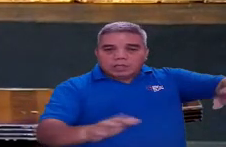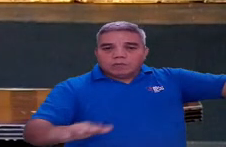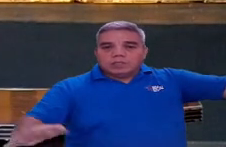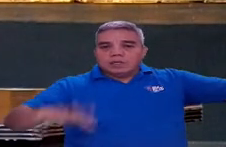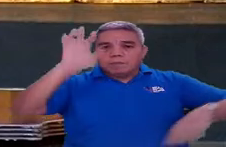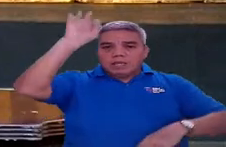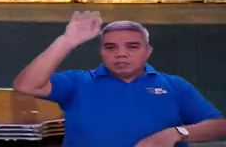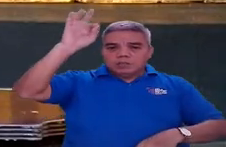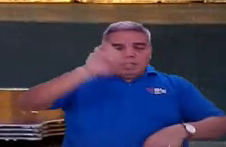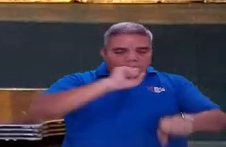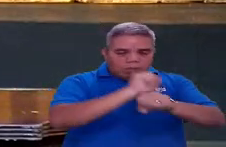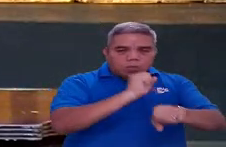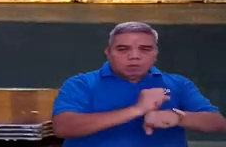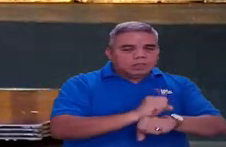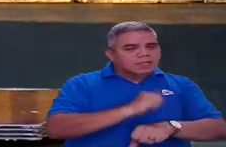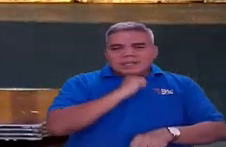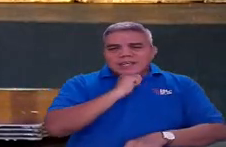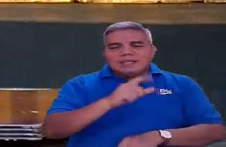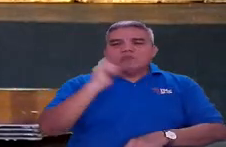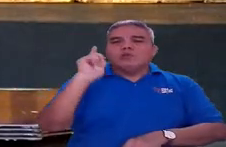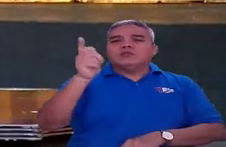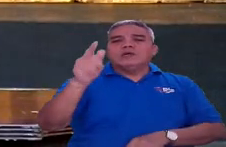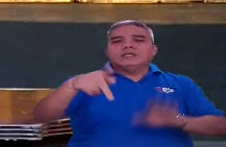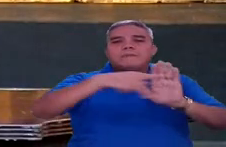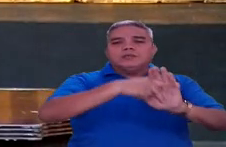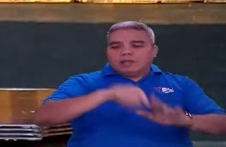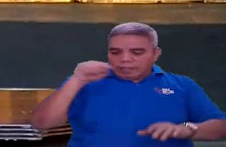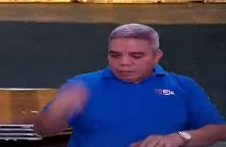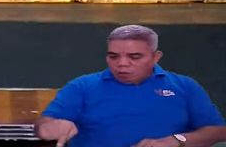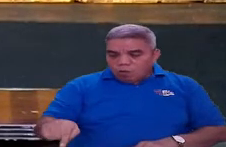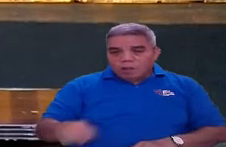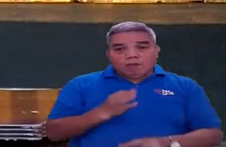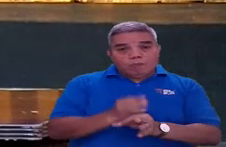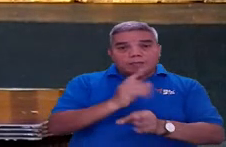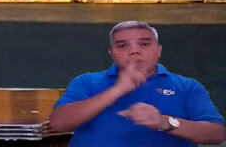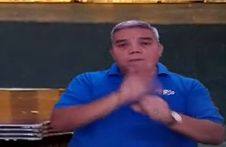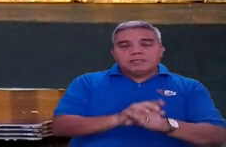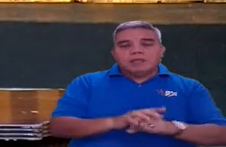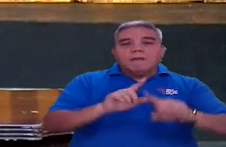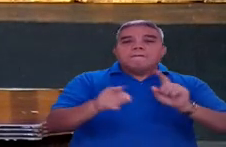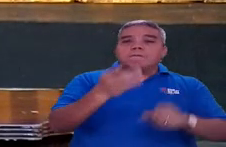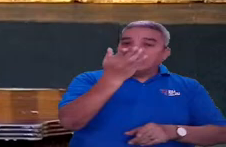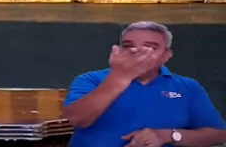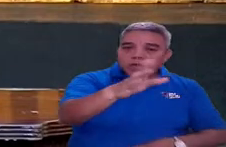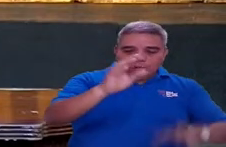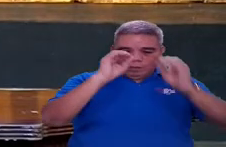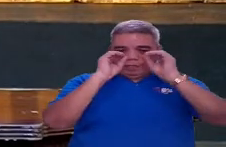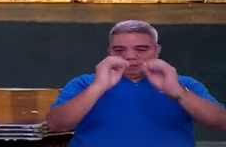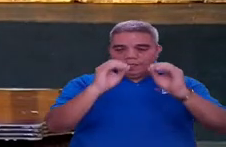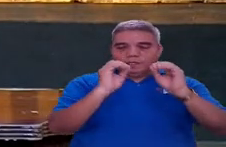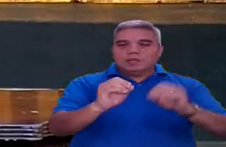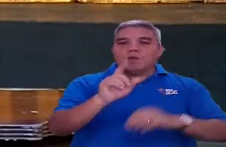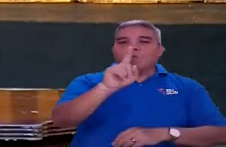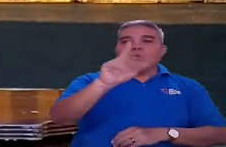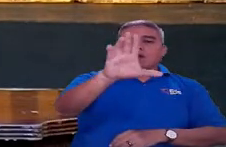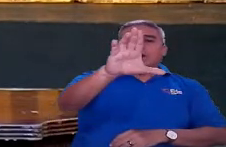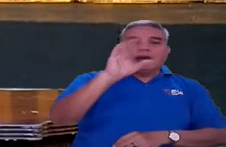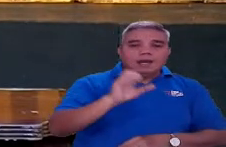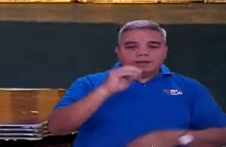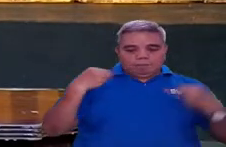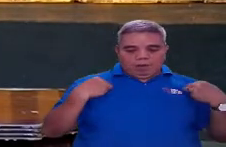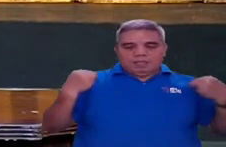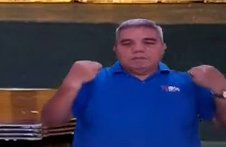mga anak siya, may mga workers siya, hindi dapat 20 pesos lang ito. Kung naturuan ang 100